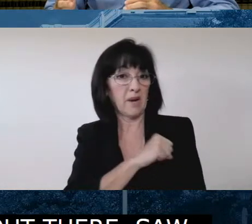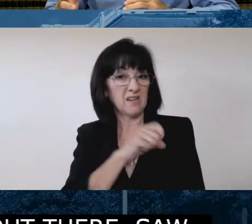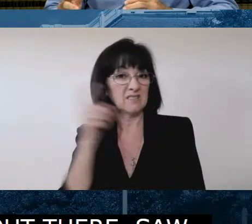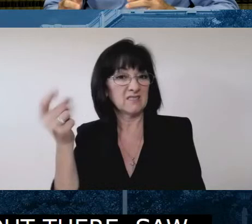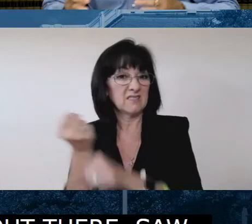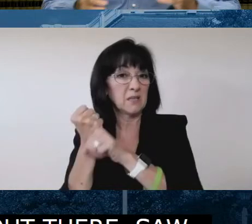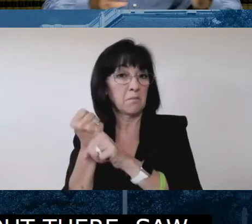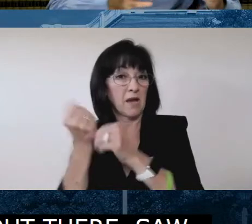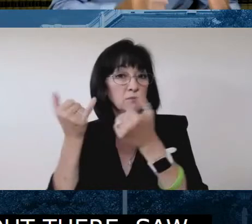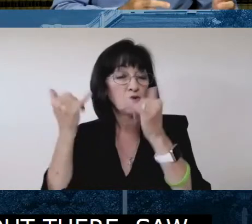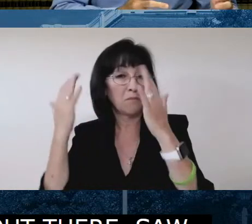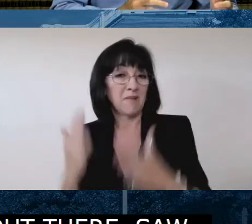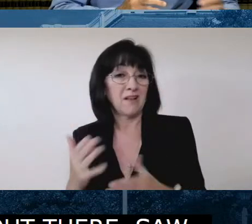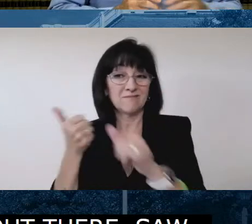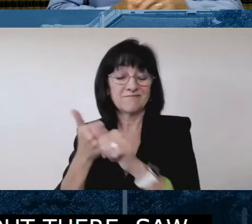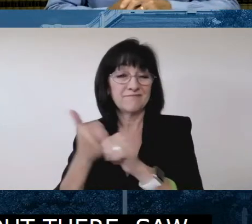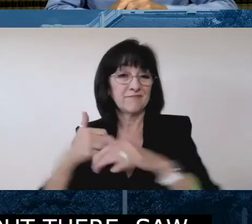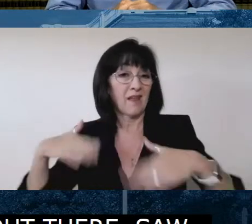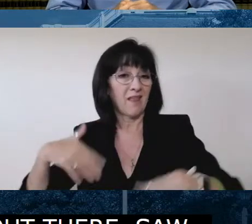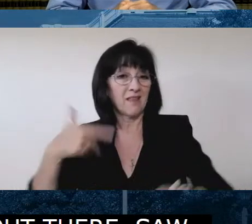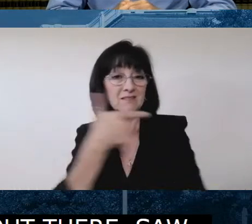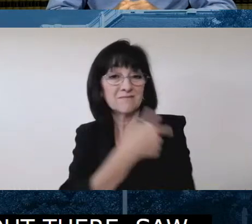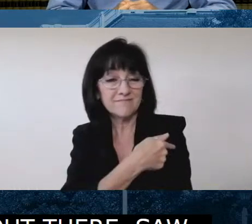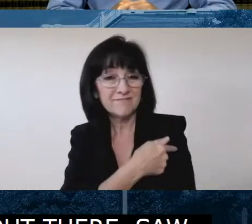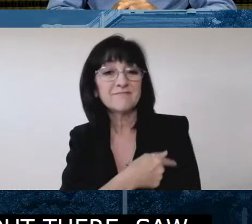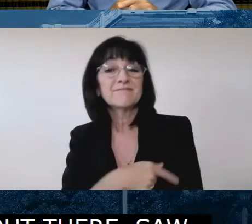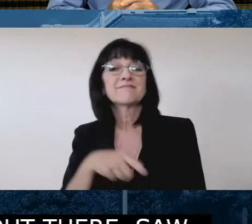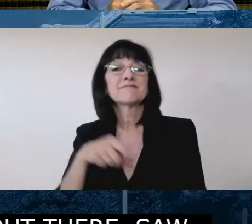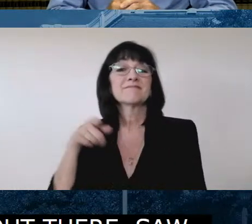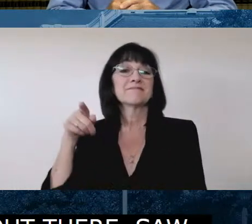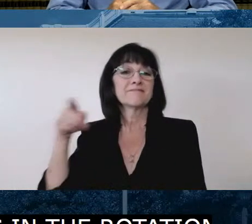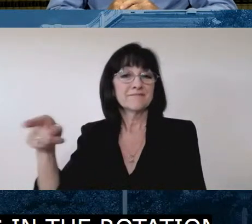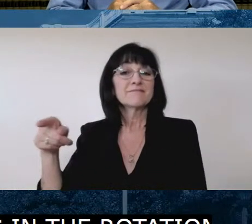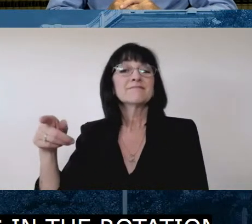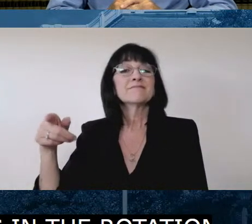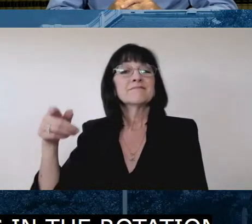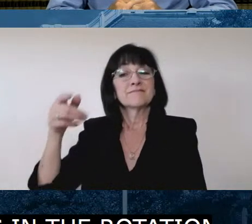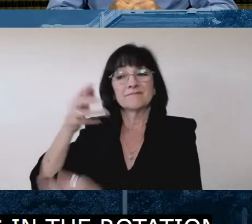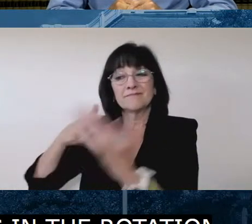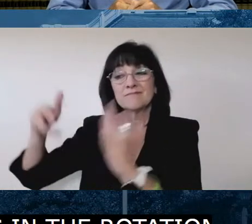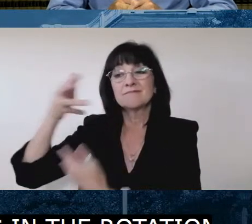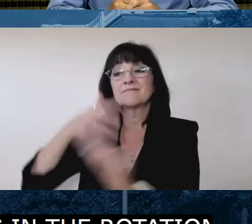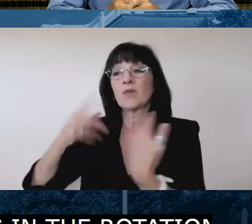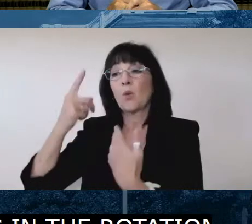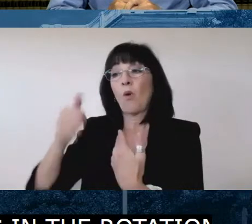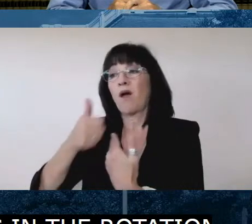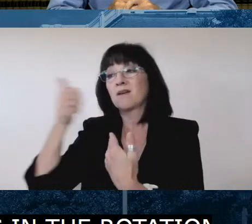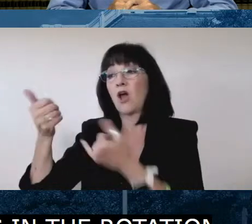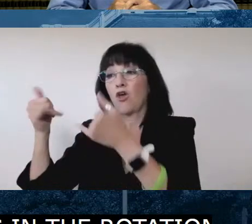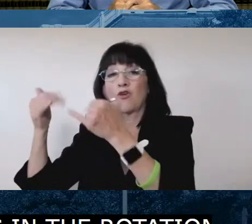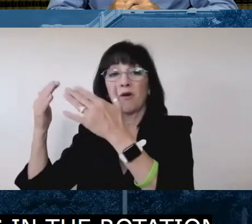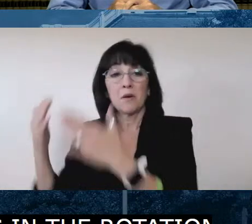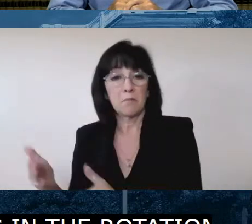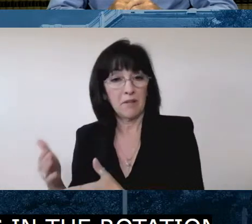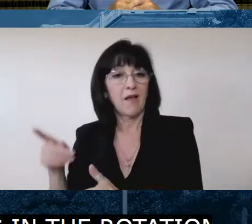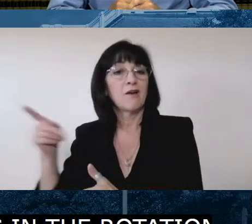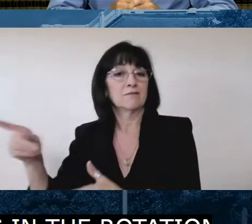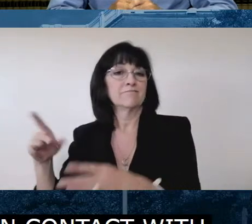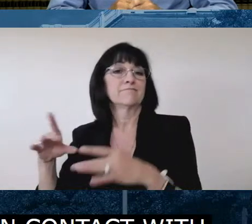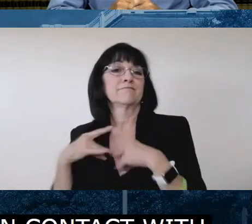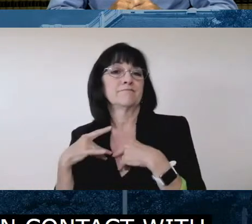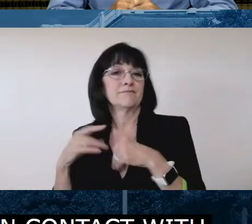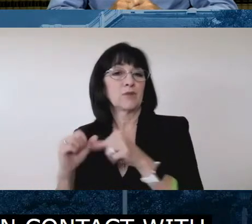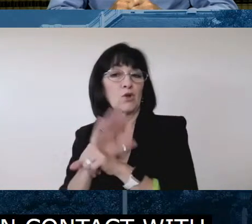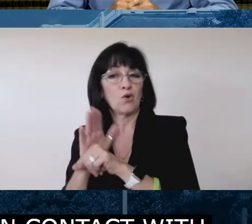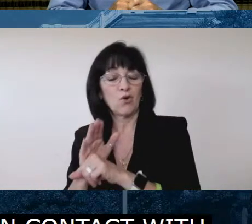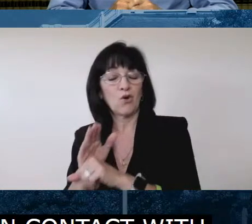not vaccinated. He had come in contact with one of the players who did test positive and missed a